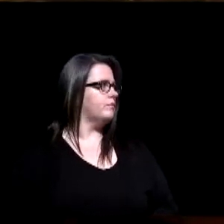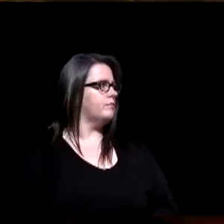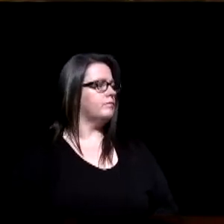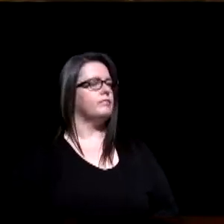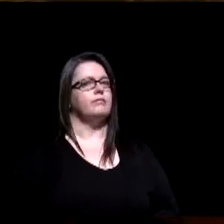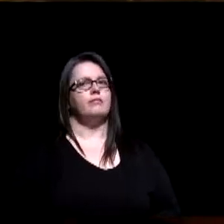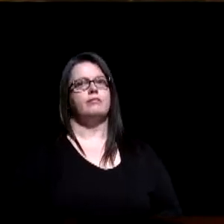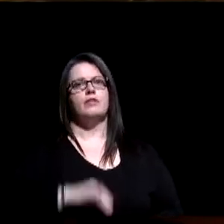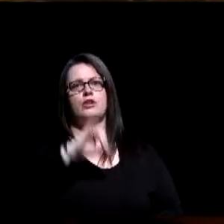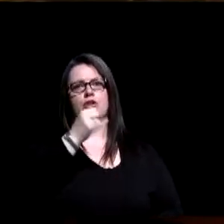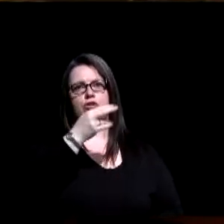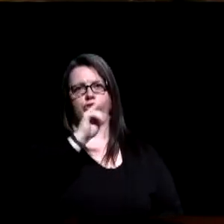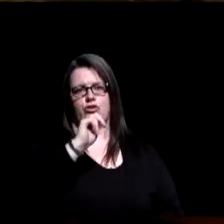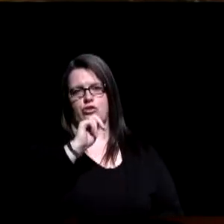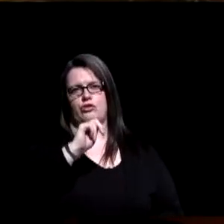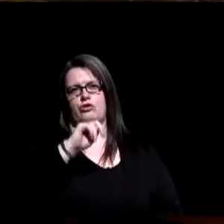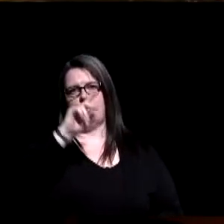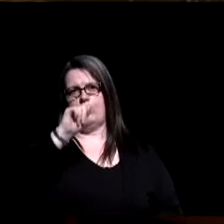And John Trahy.